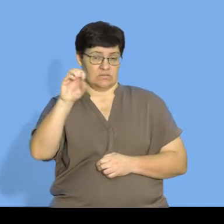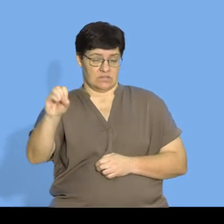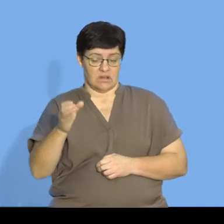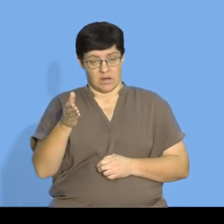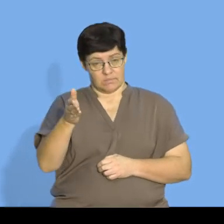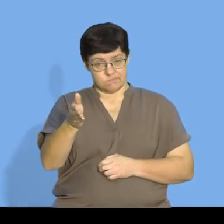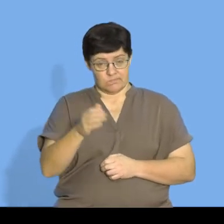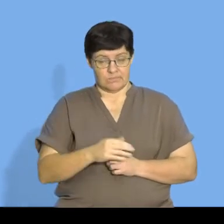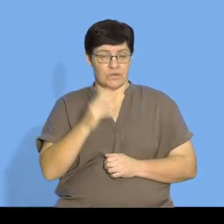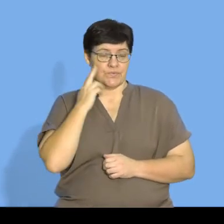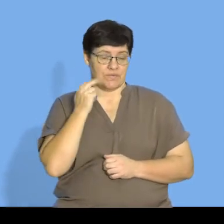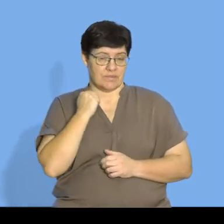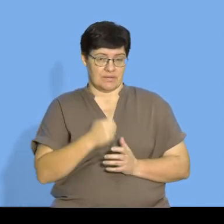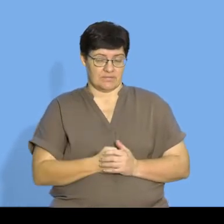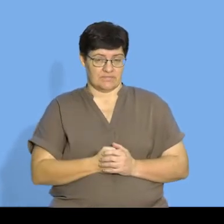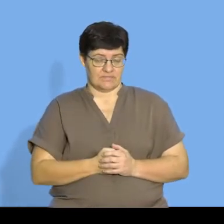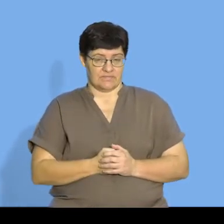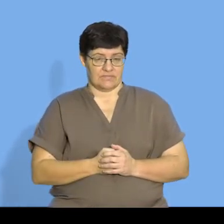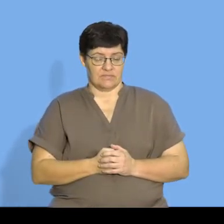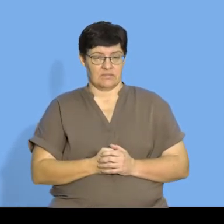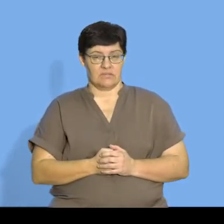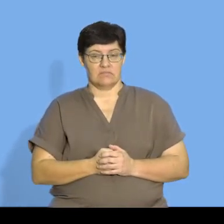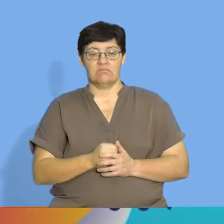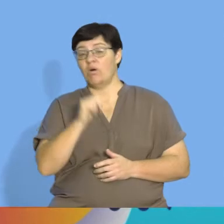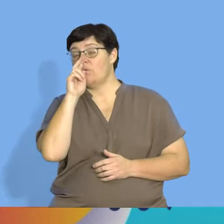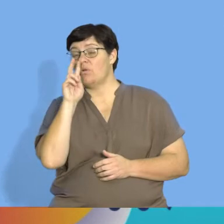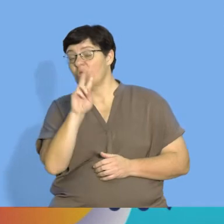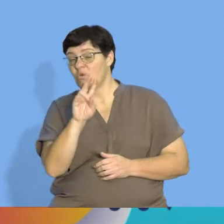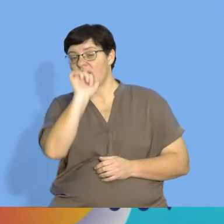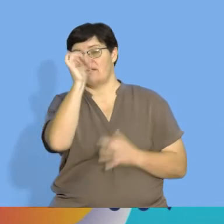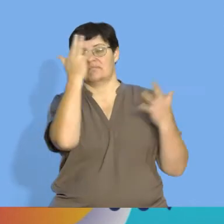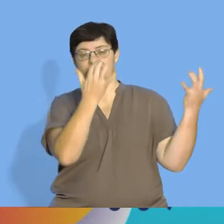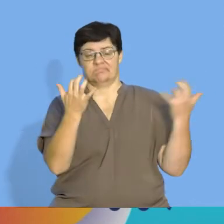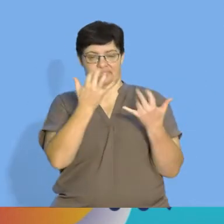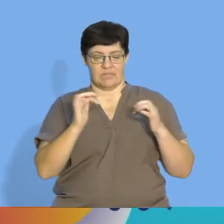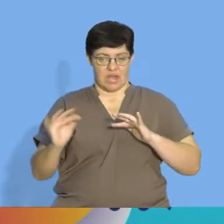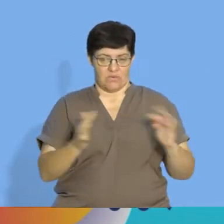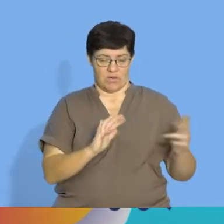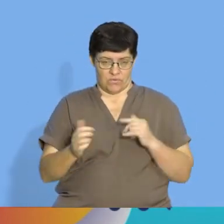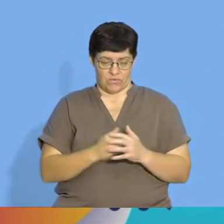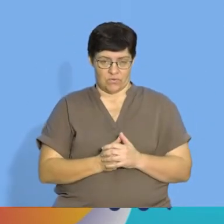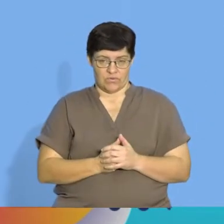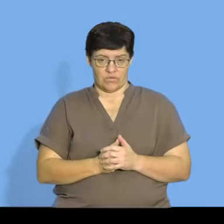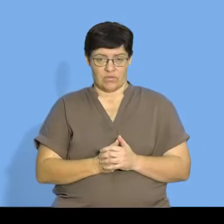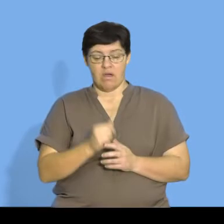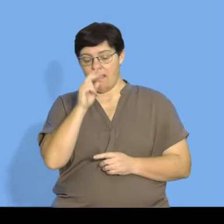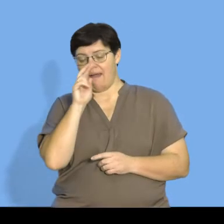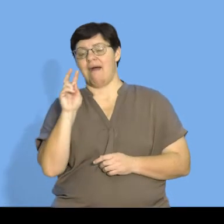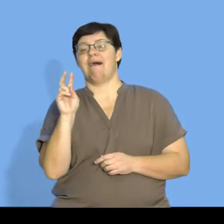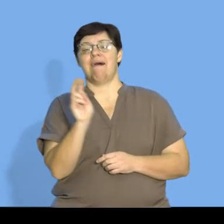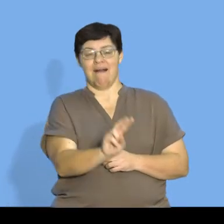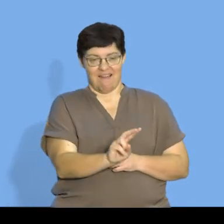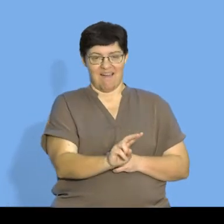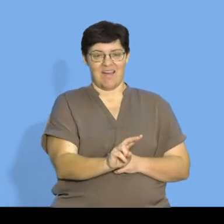the 34,200 for November. Once again, look at your calculations, and clearly you can